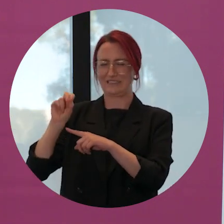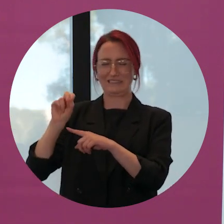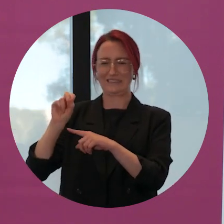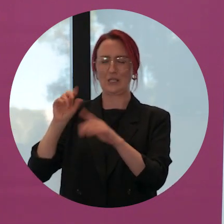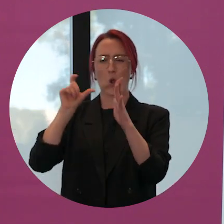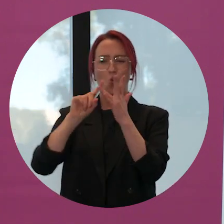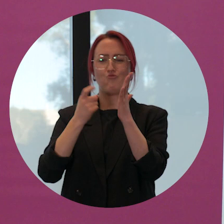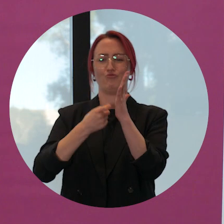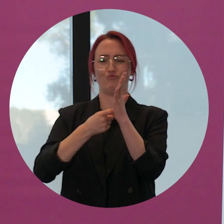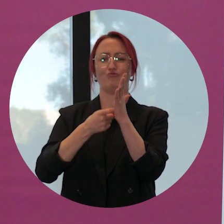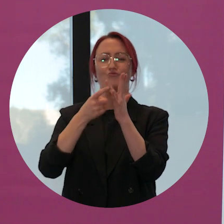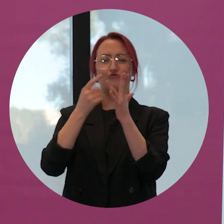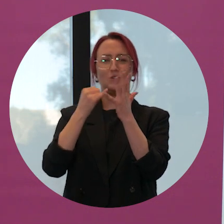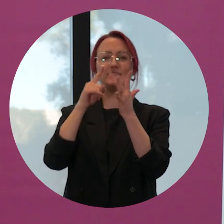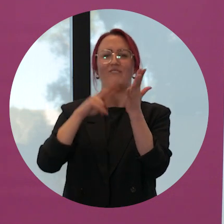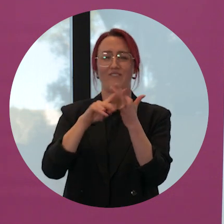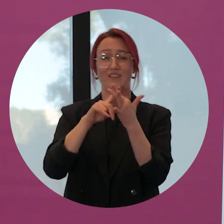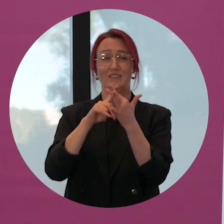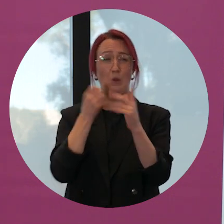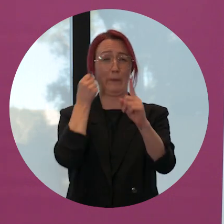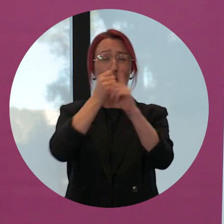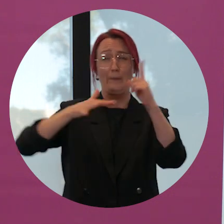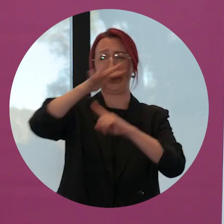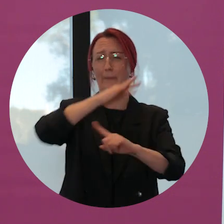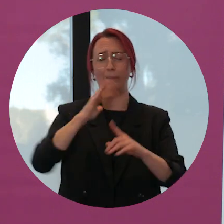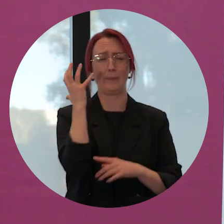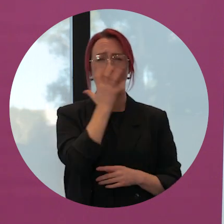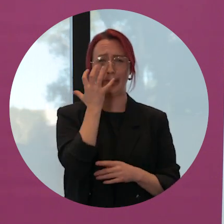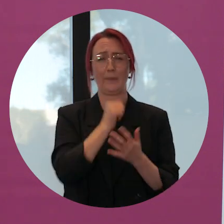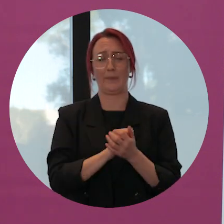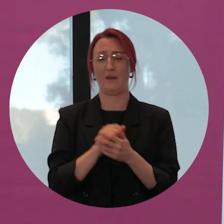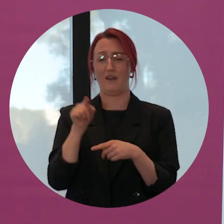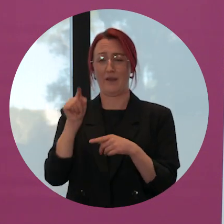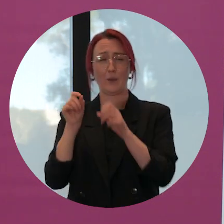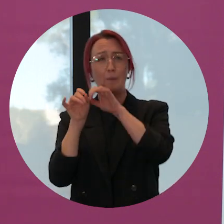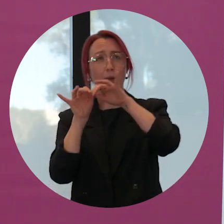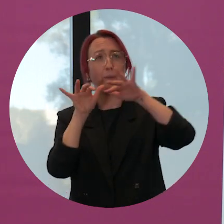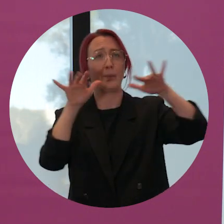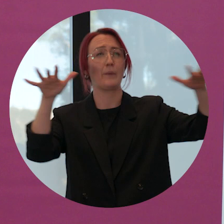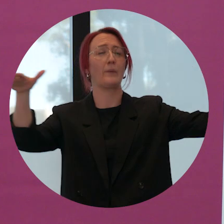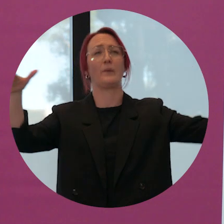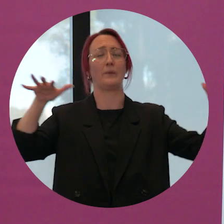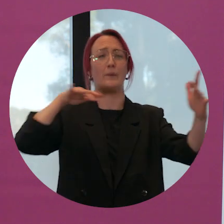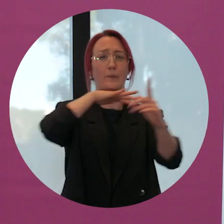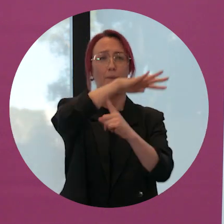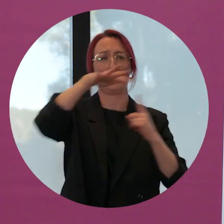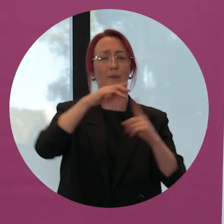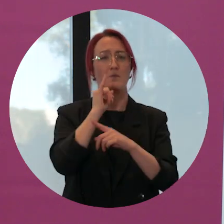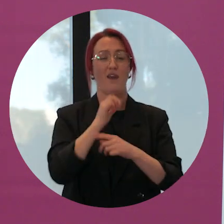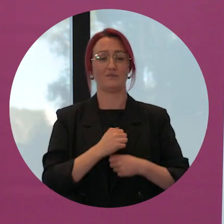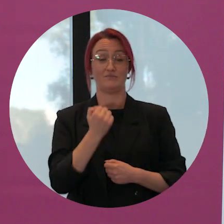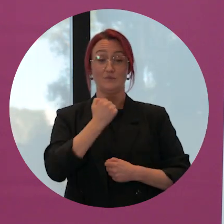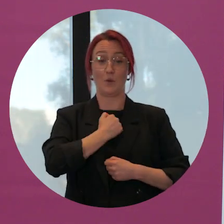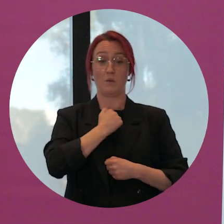not environmentally friendly because that generate acidic wastewater polluting the environment. Whereas I'm using a